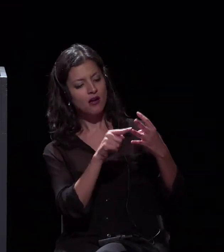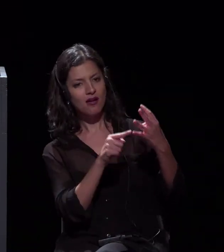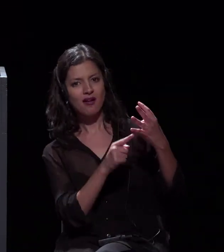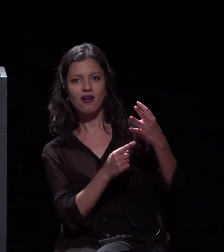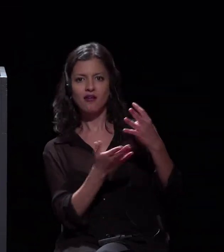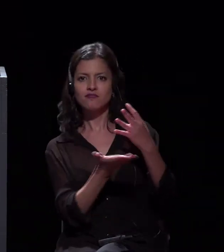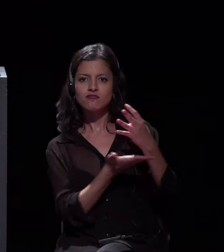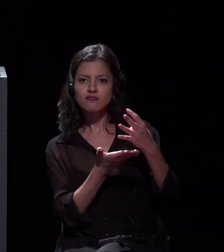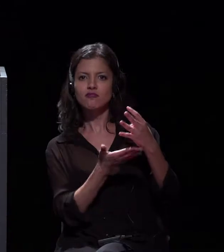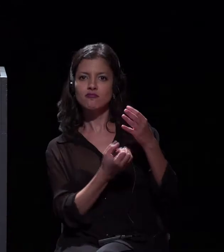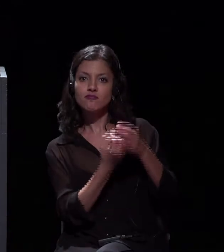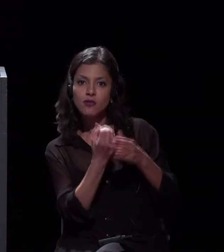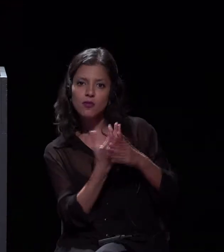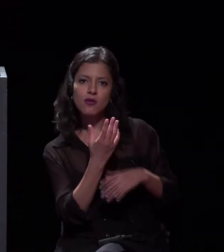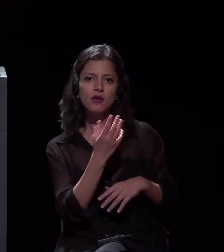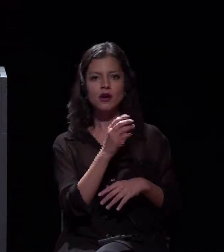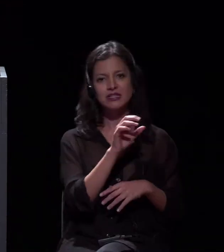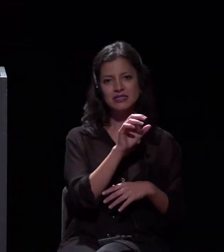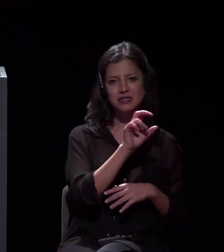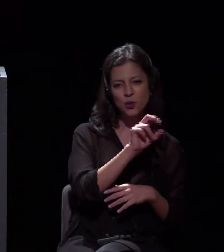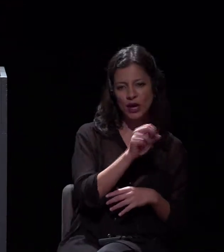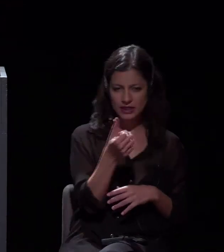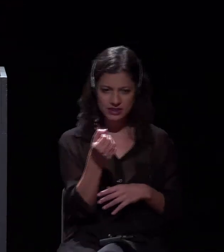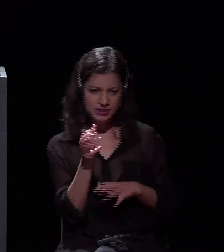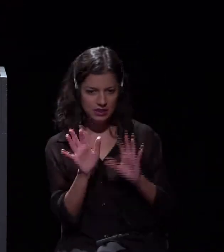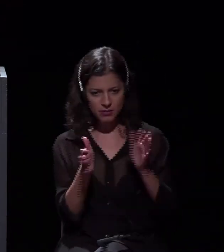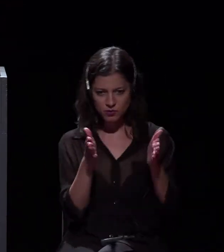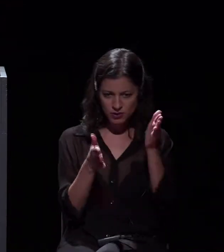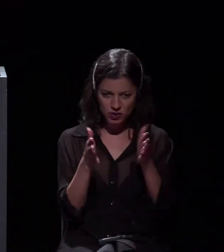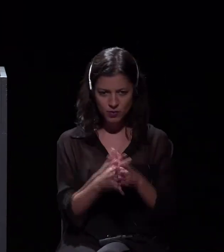Then there is also an issue which is,